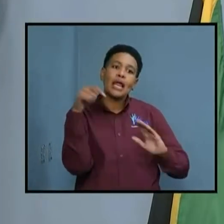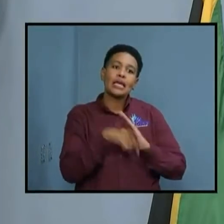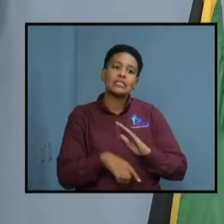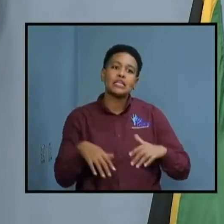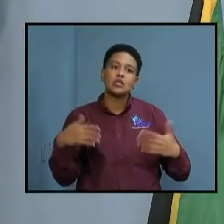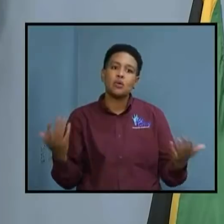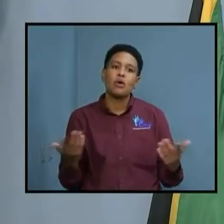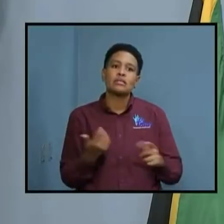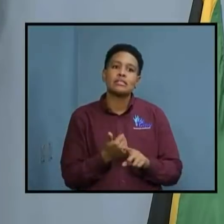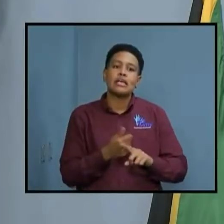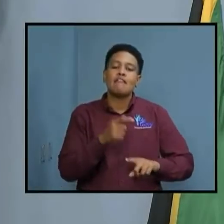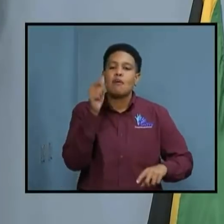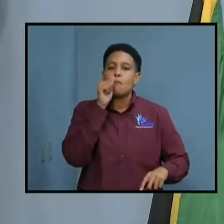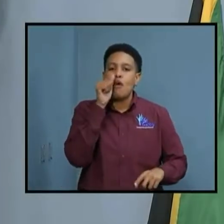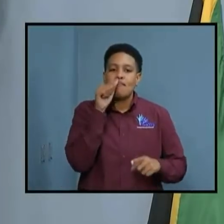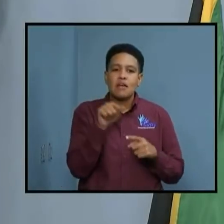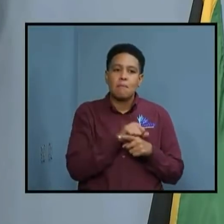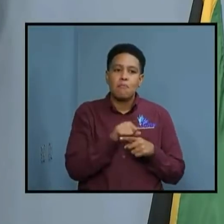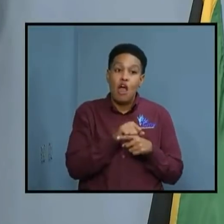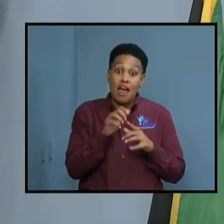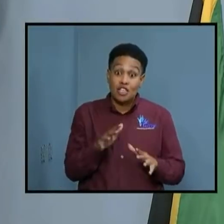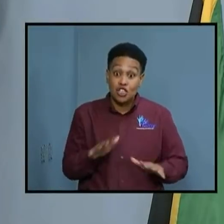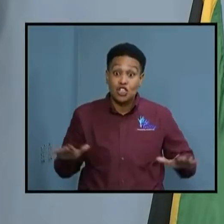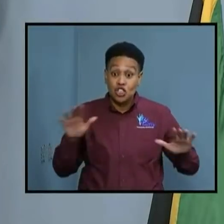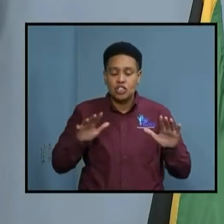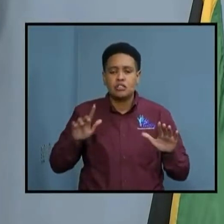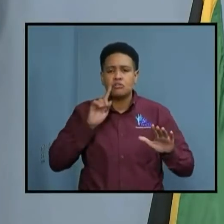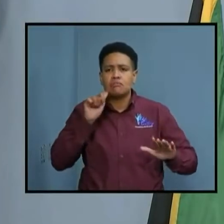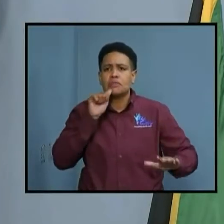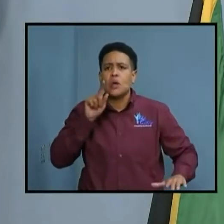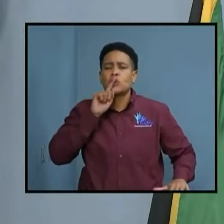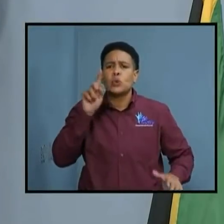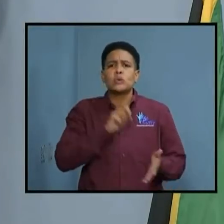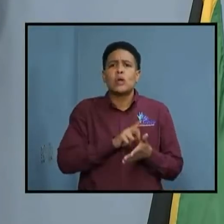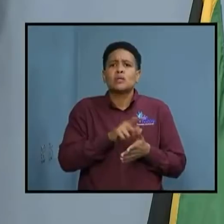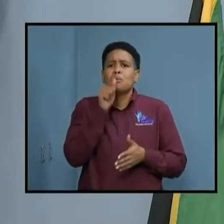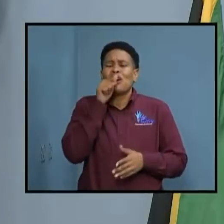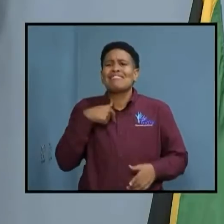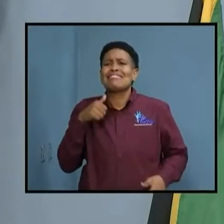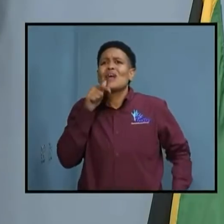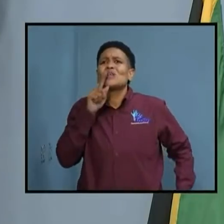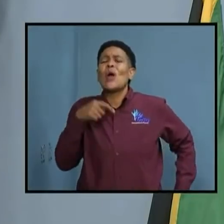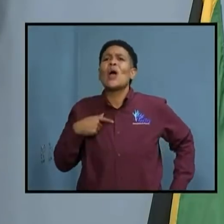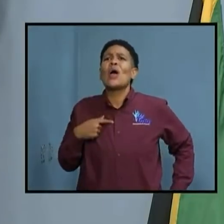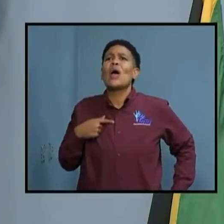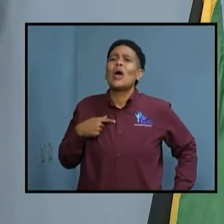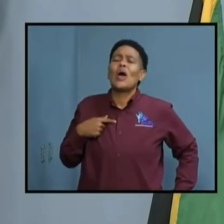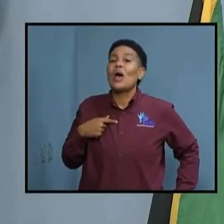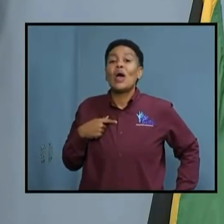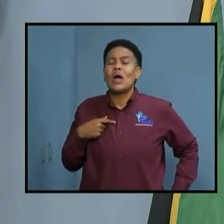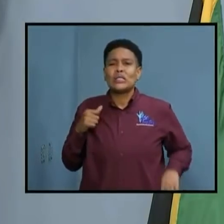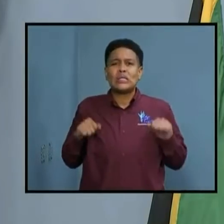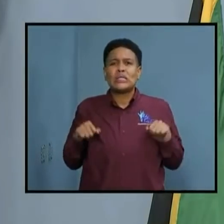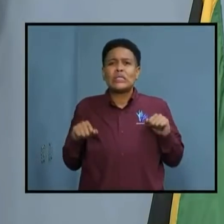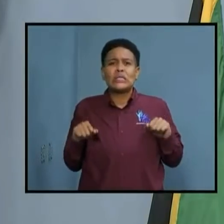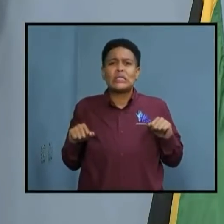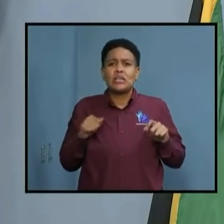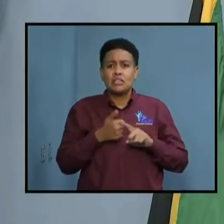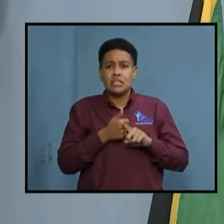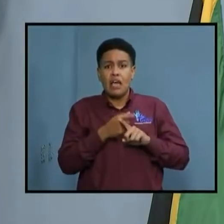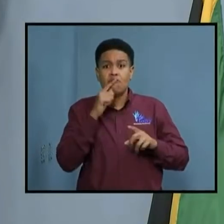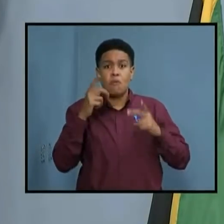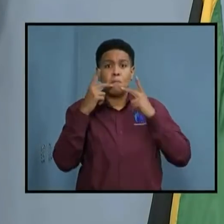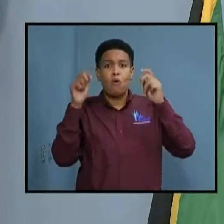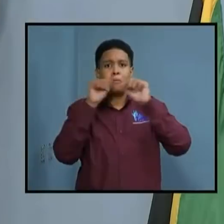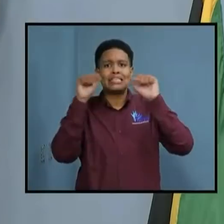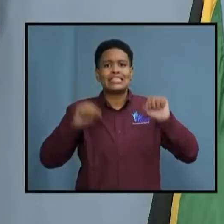the private practitioners are uncertain. The public system does have a